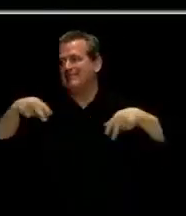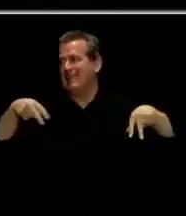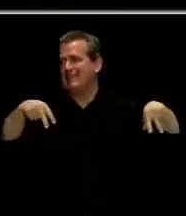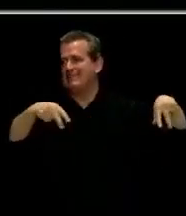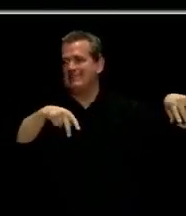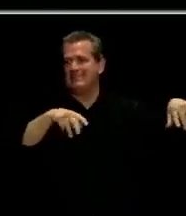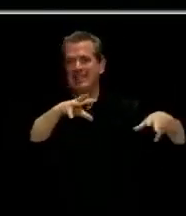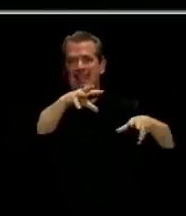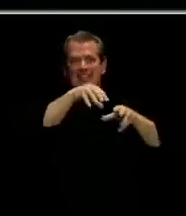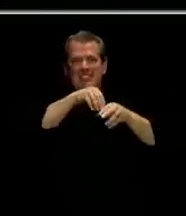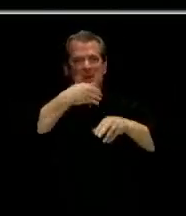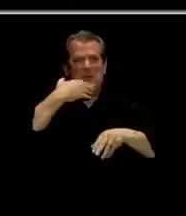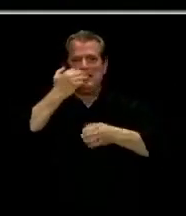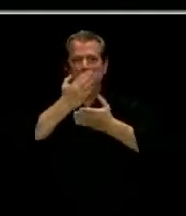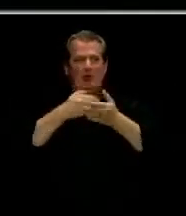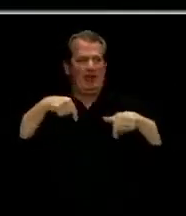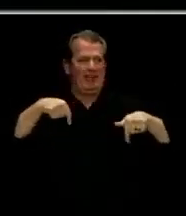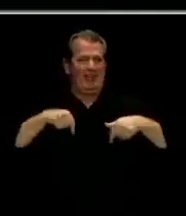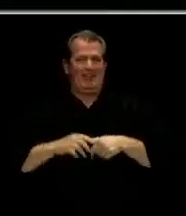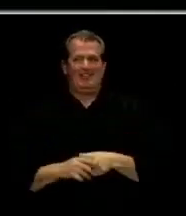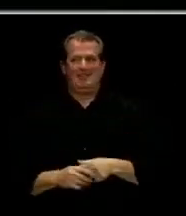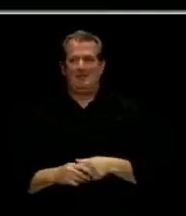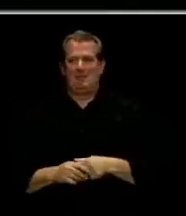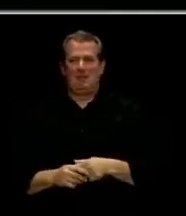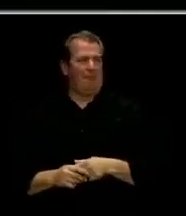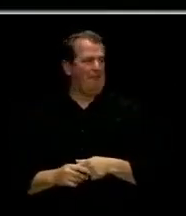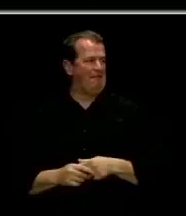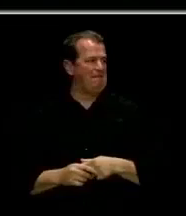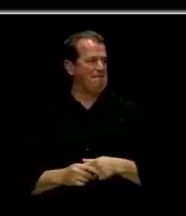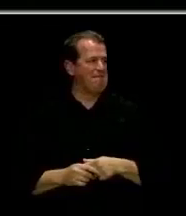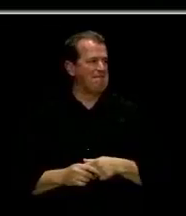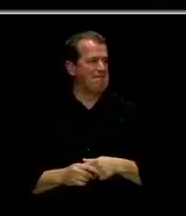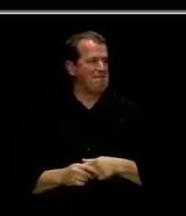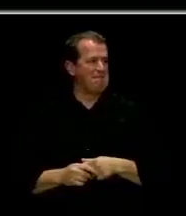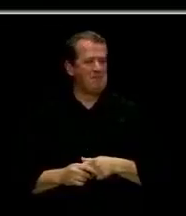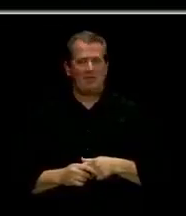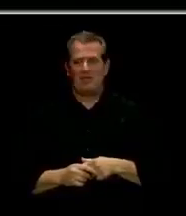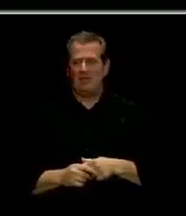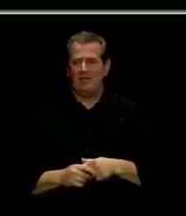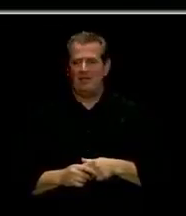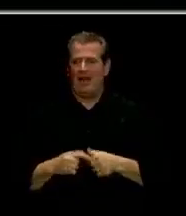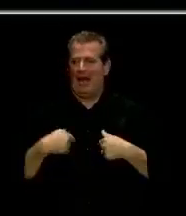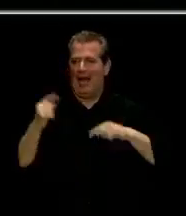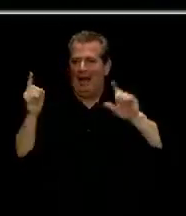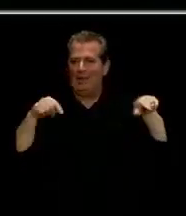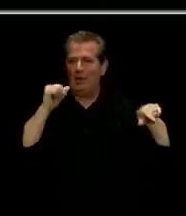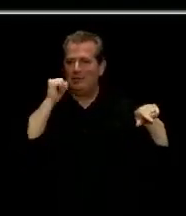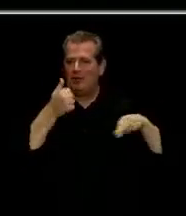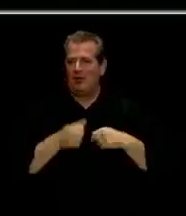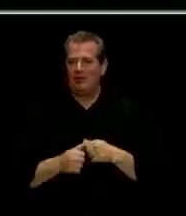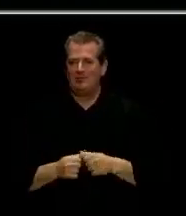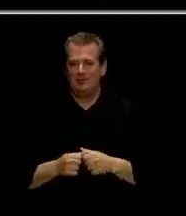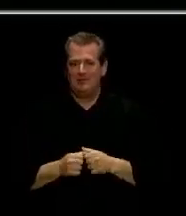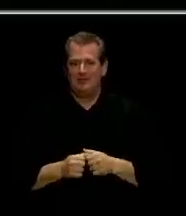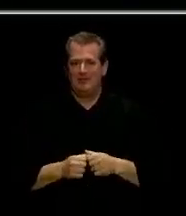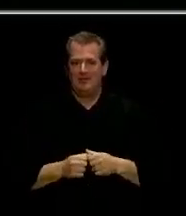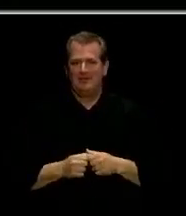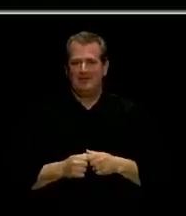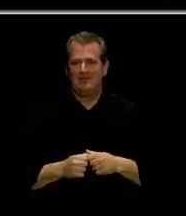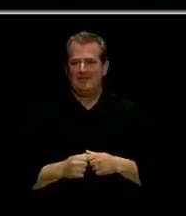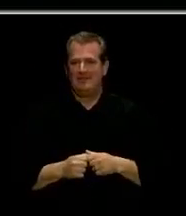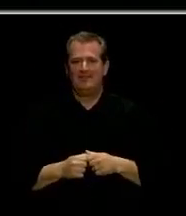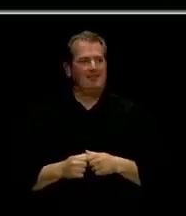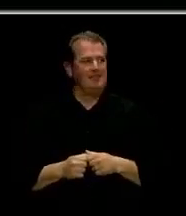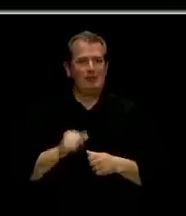Is it the best part of the whole event? Yeah. So the dance tomorrow night, we have a DJ. It's in this